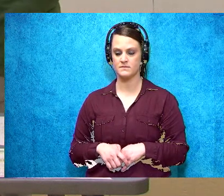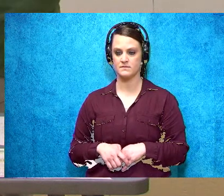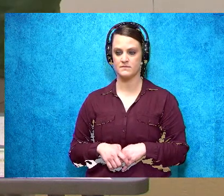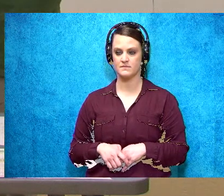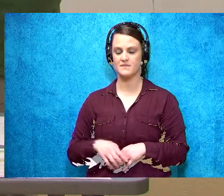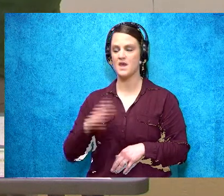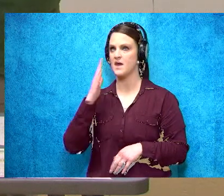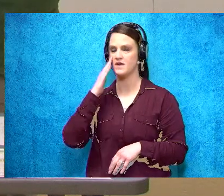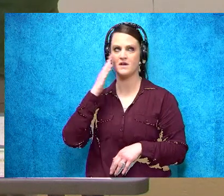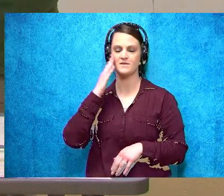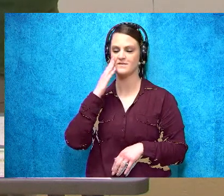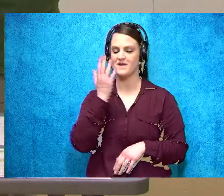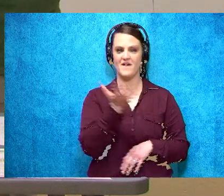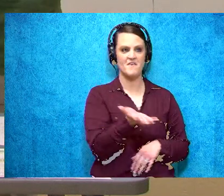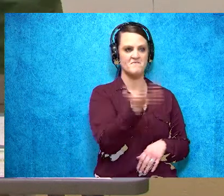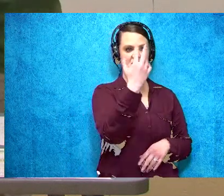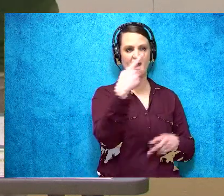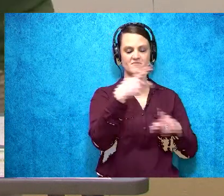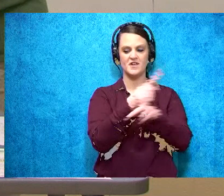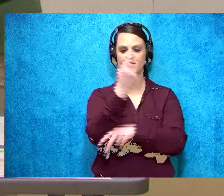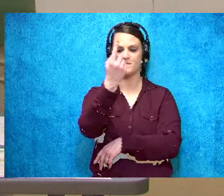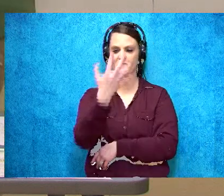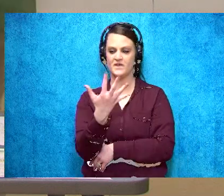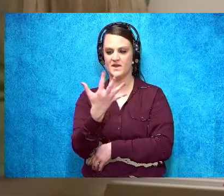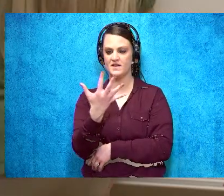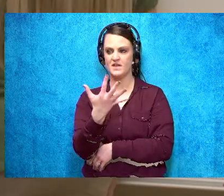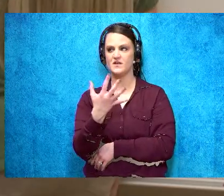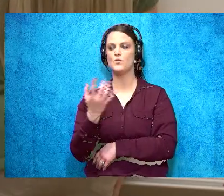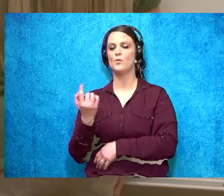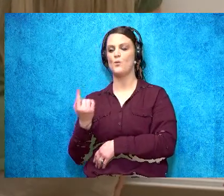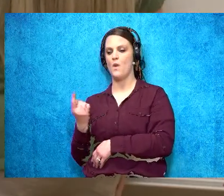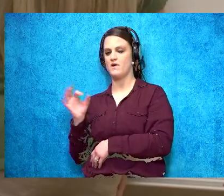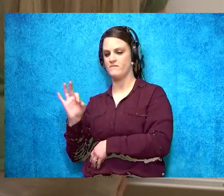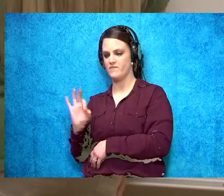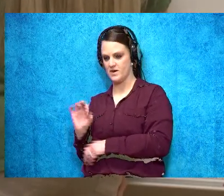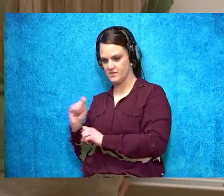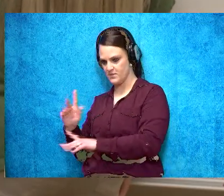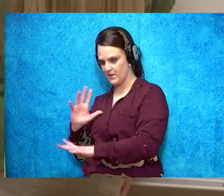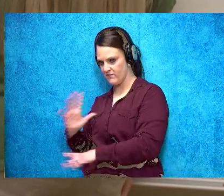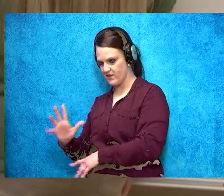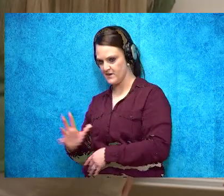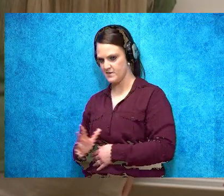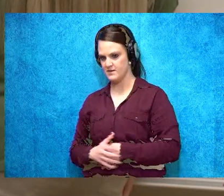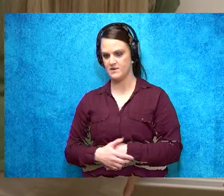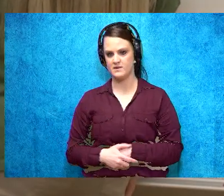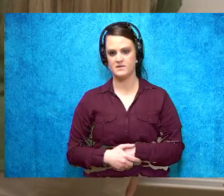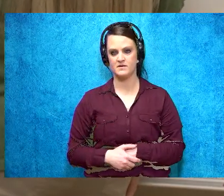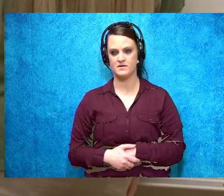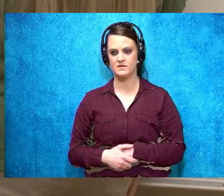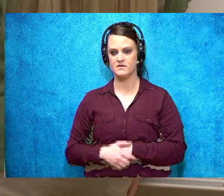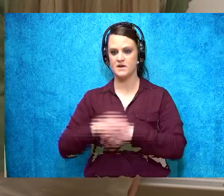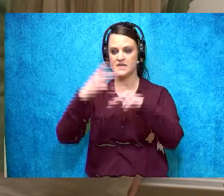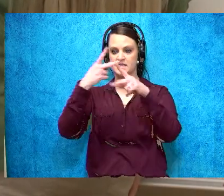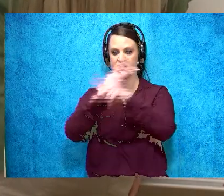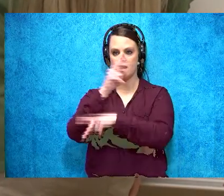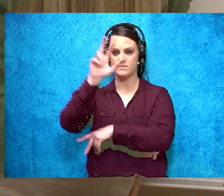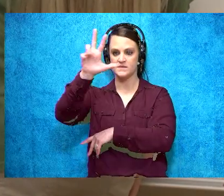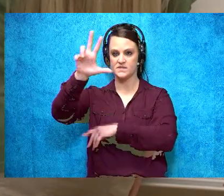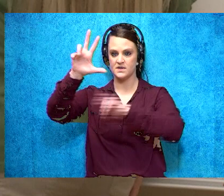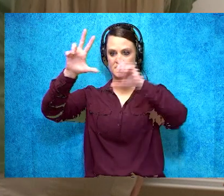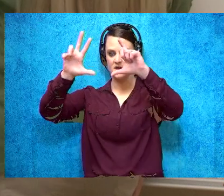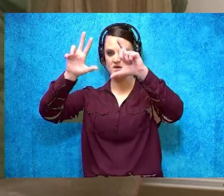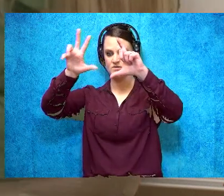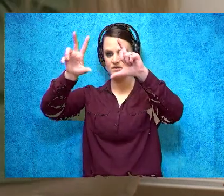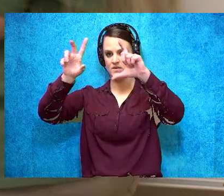I know, it's just one fraction, it's okay. Times 3 times